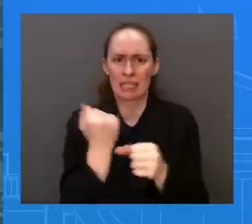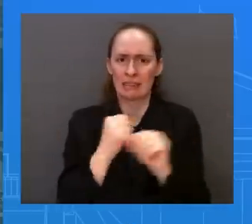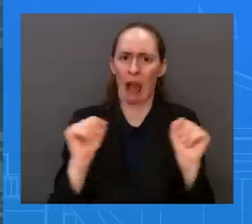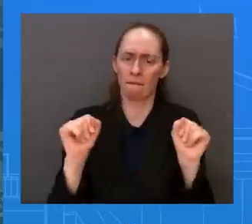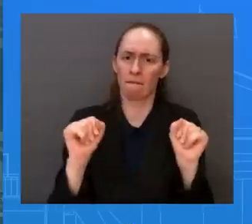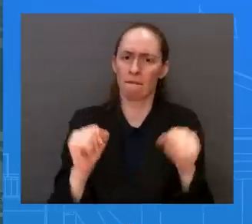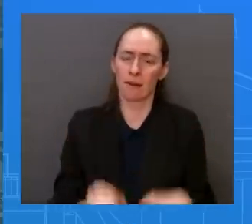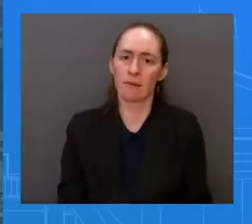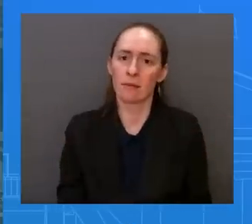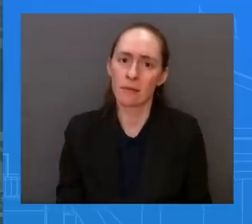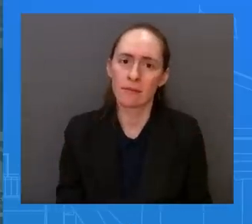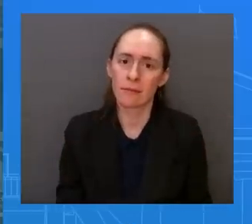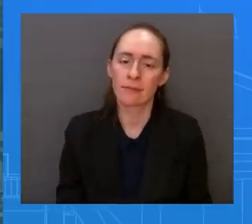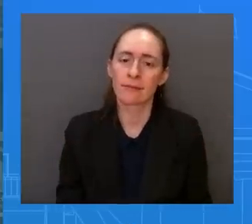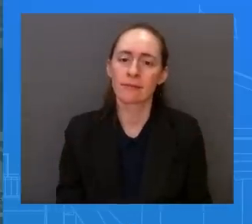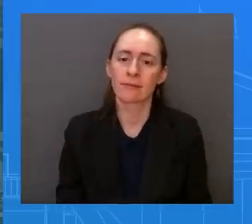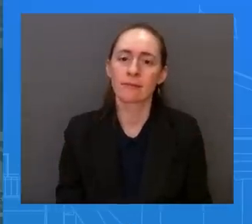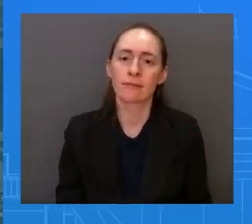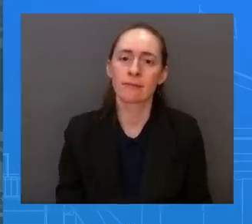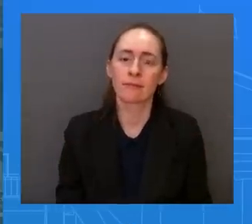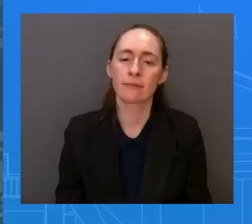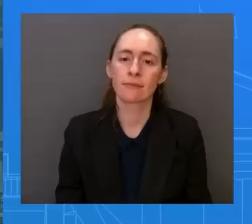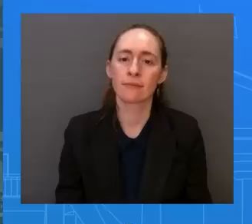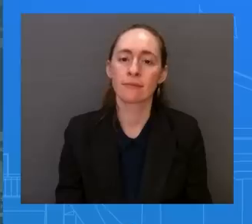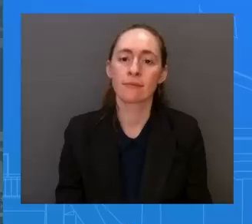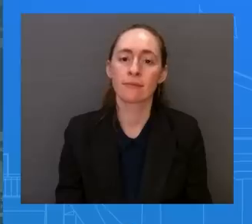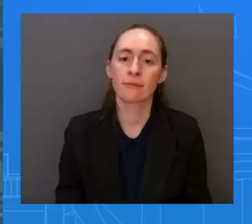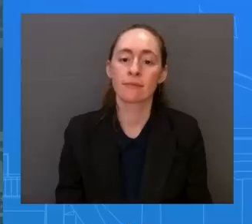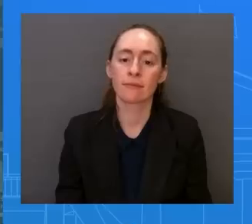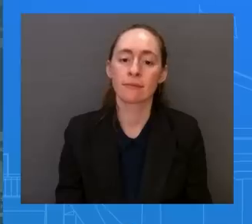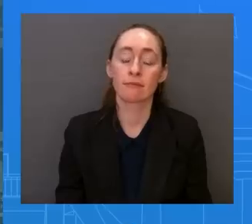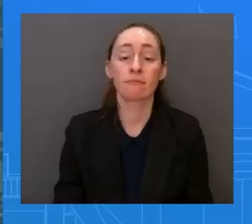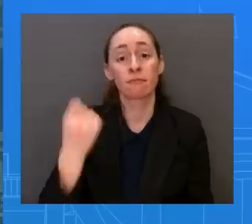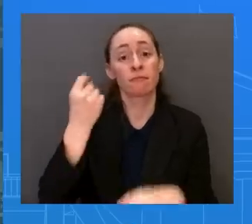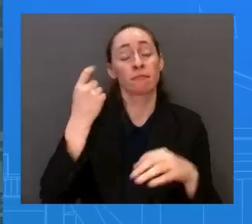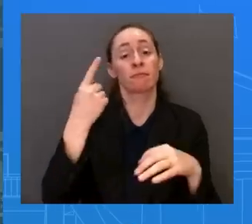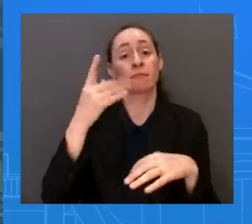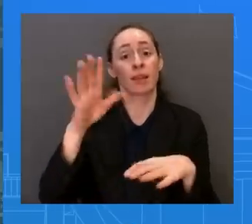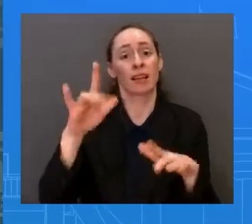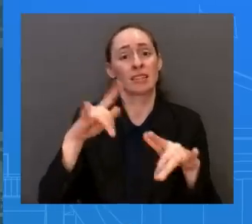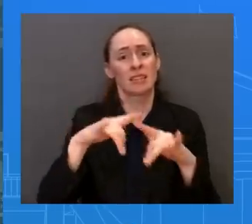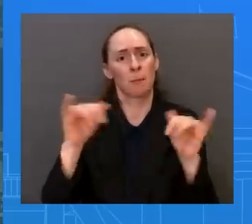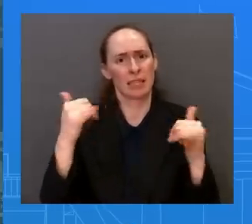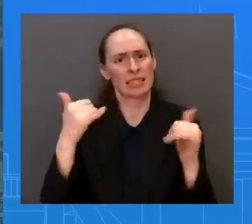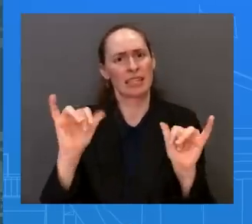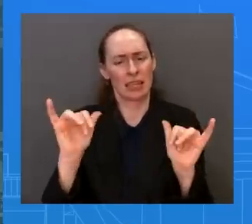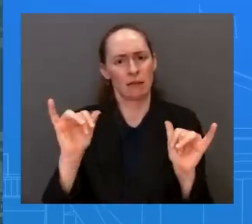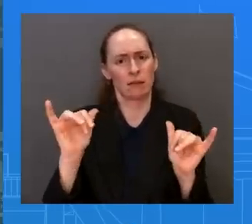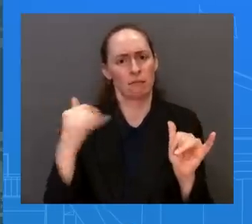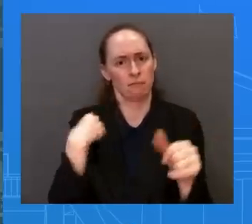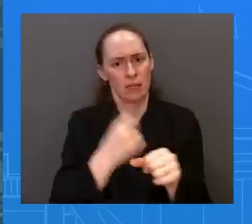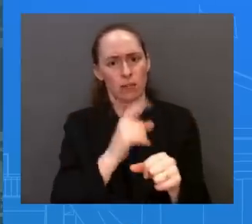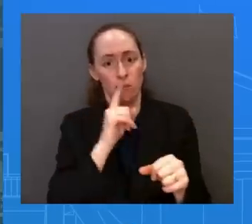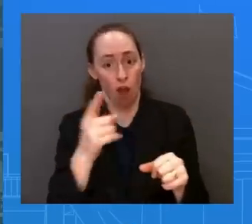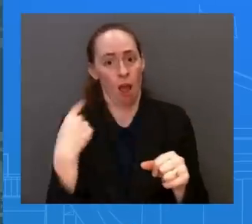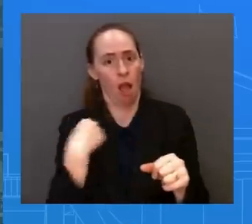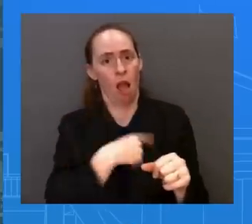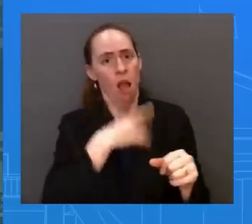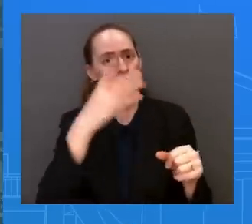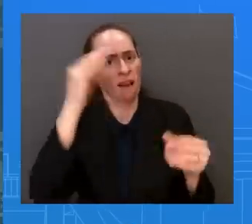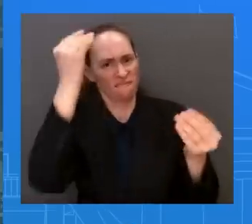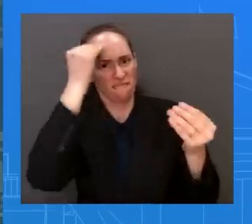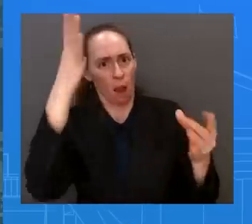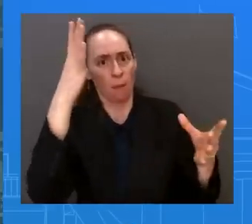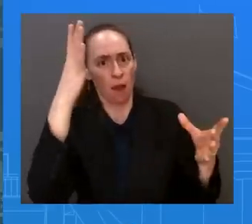country. But at the same time, we wanted to make sure that we were able to collect some data, which we were able to do, and that's why we took